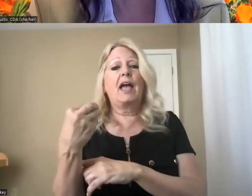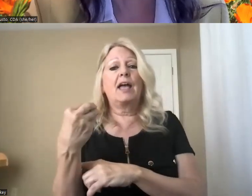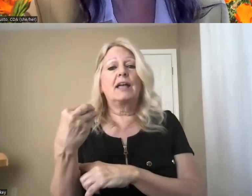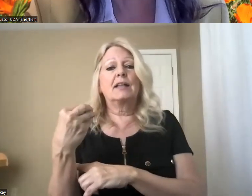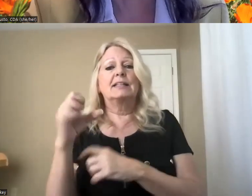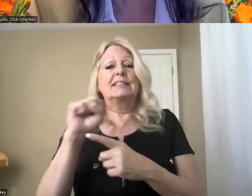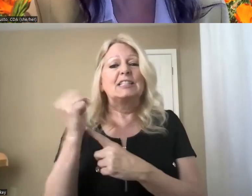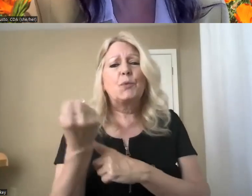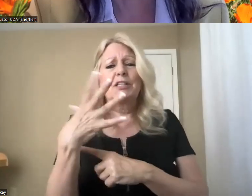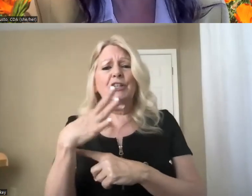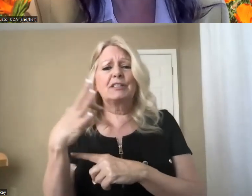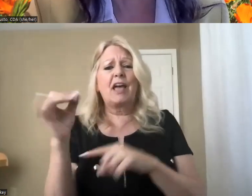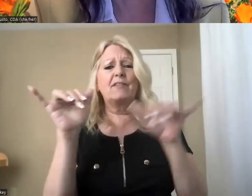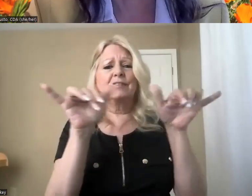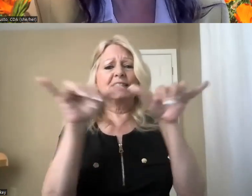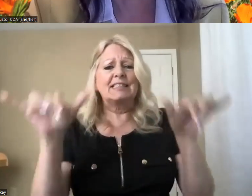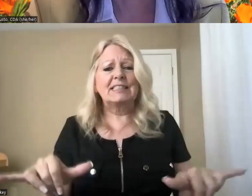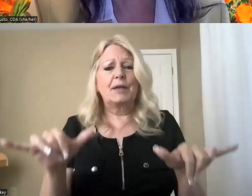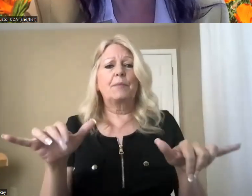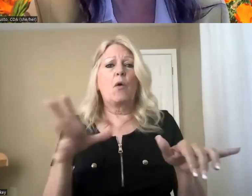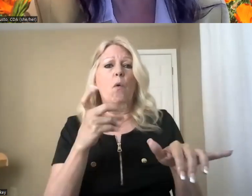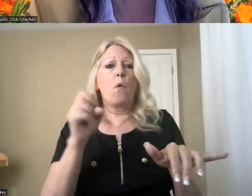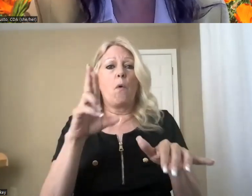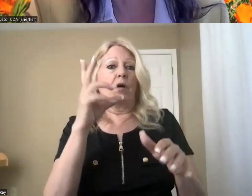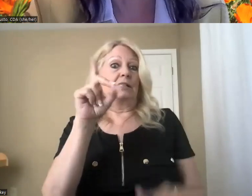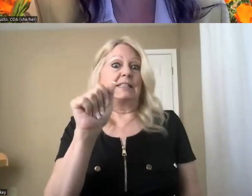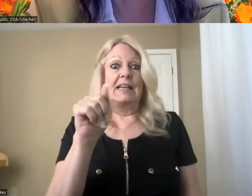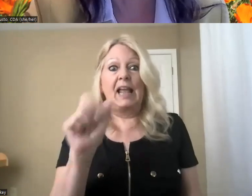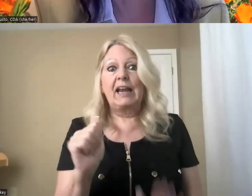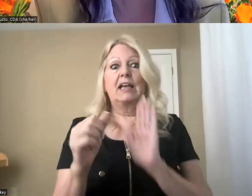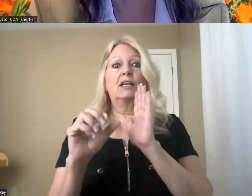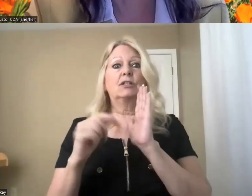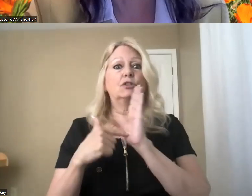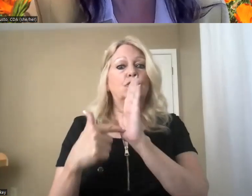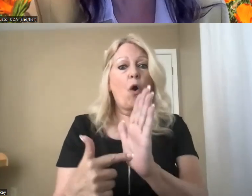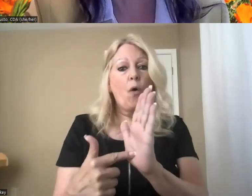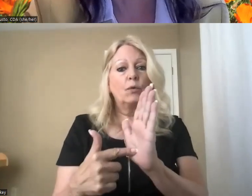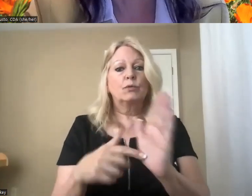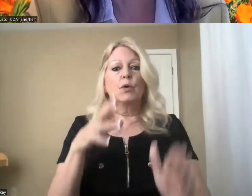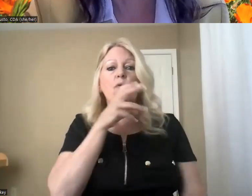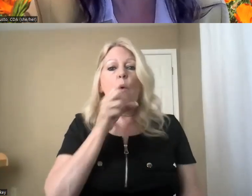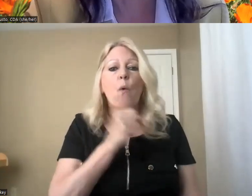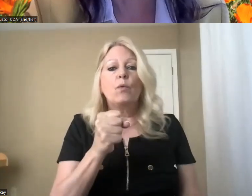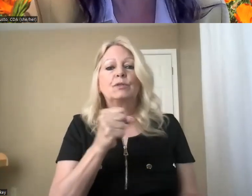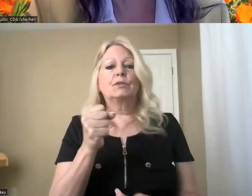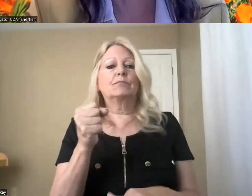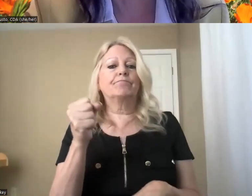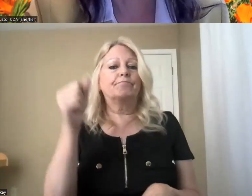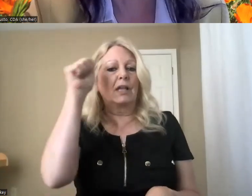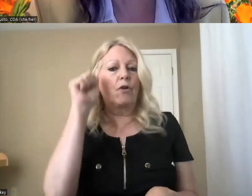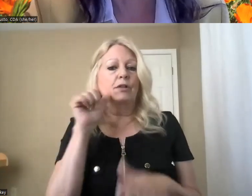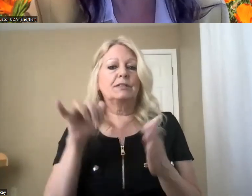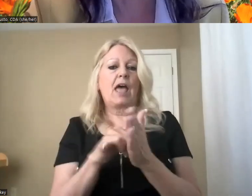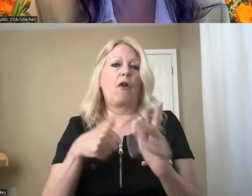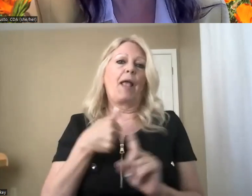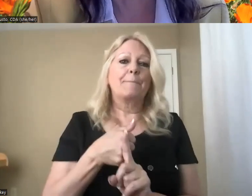and maybe whether data shows whom within the segmentation of older adults are being impacted, But anyway,